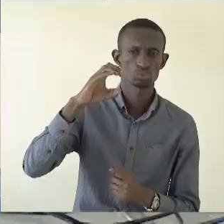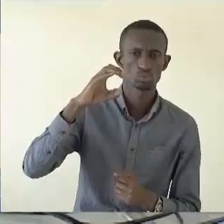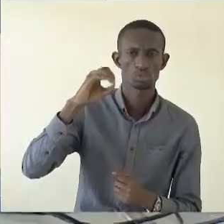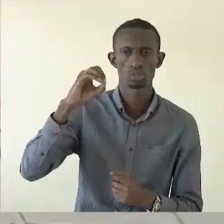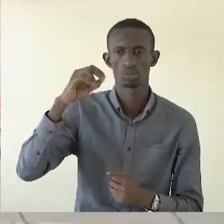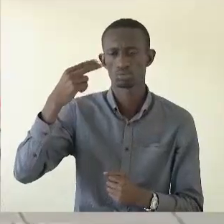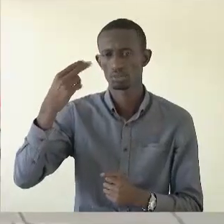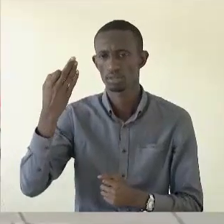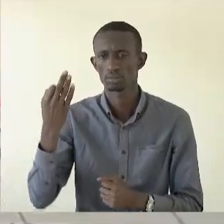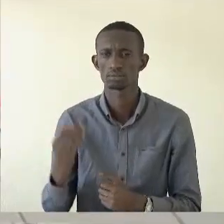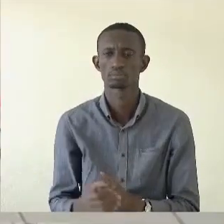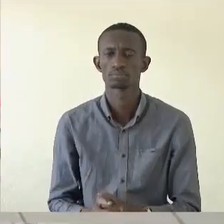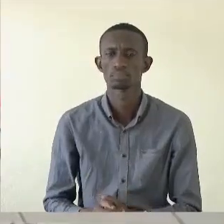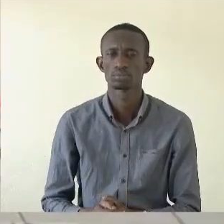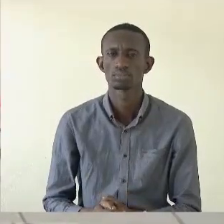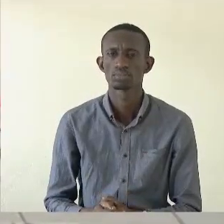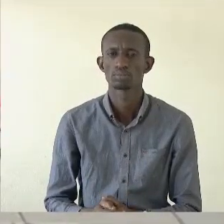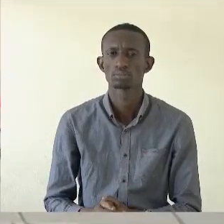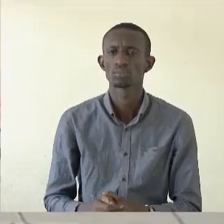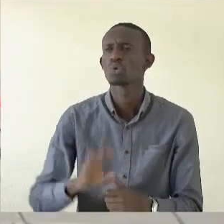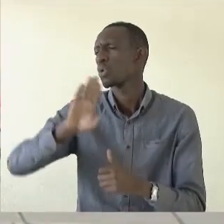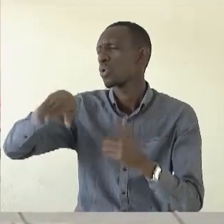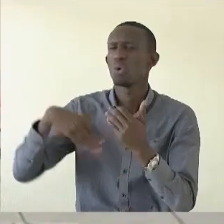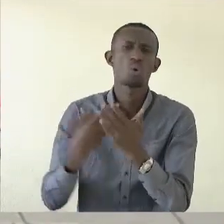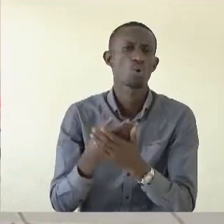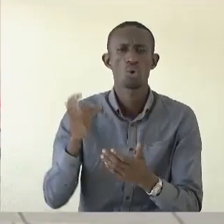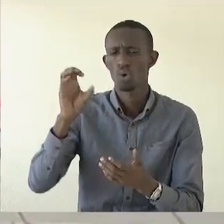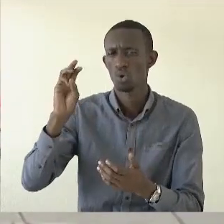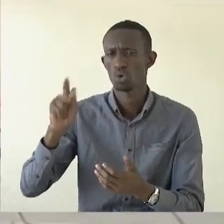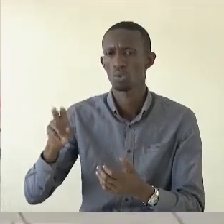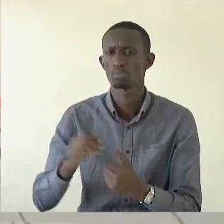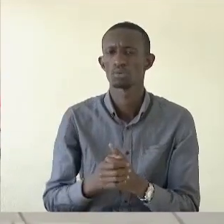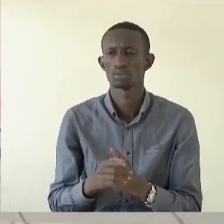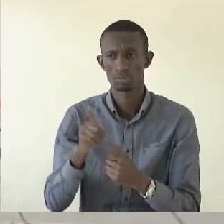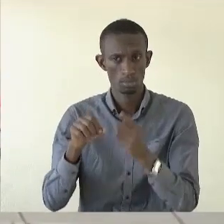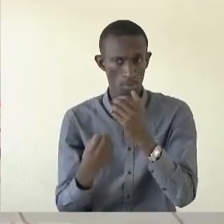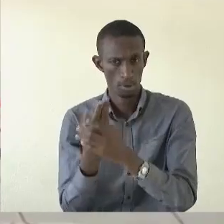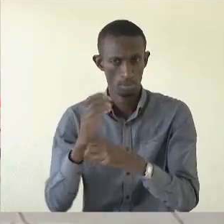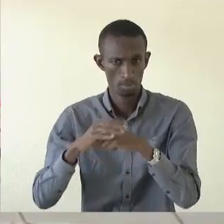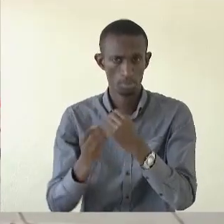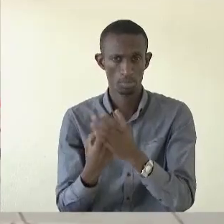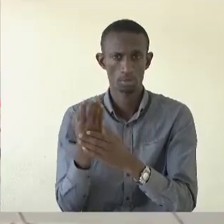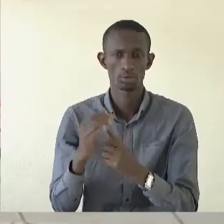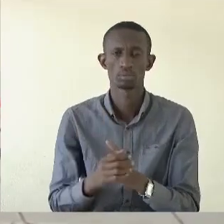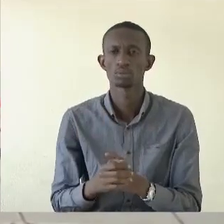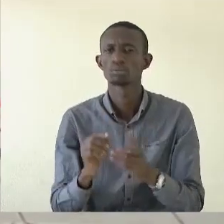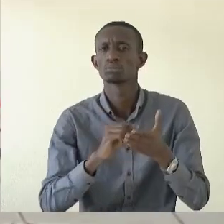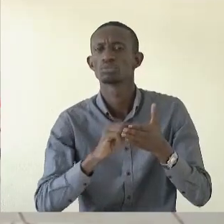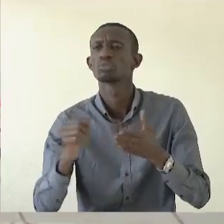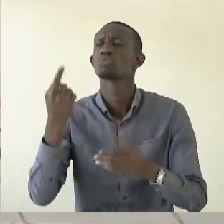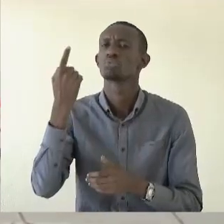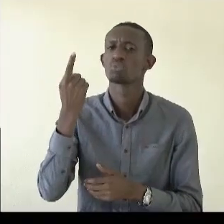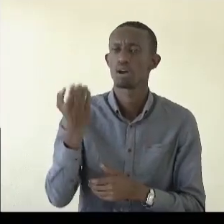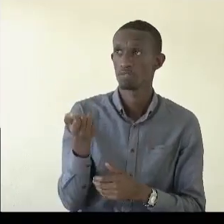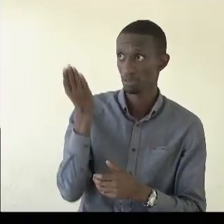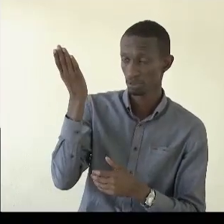CH3. All these compounds, now this one will produce the one that we have